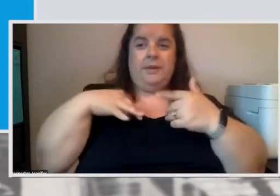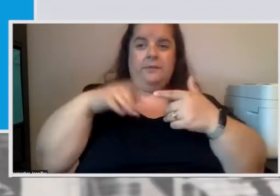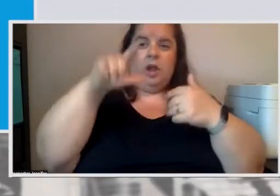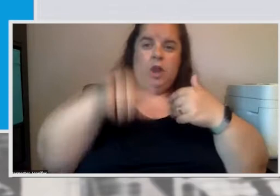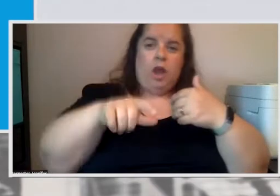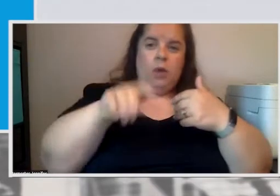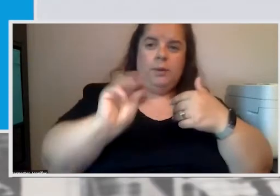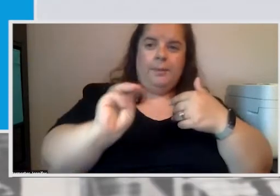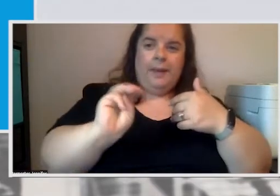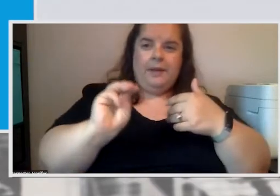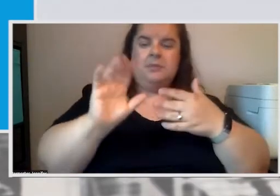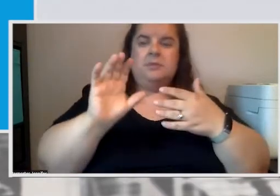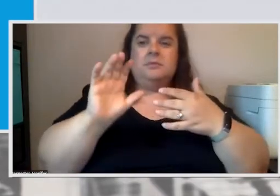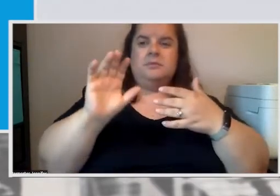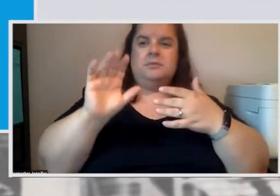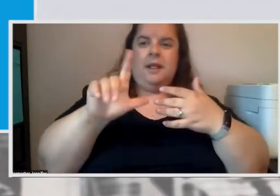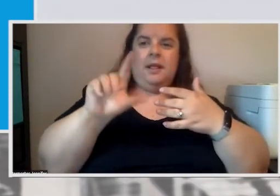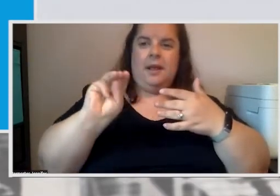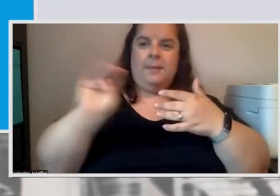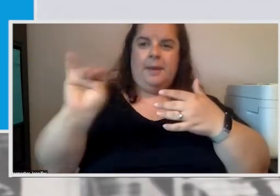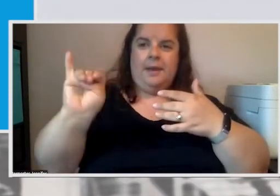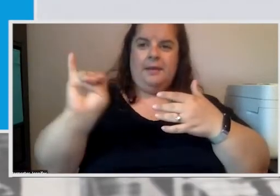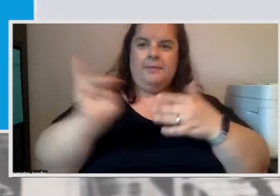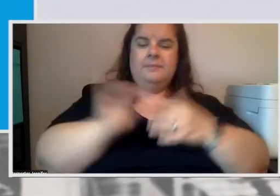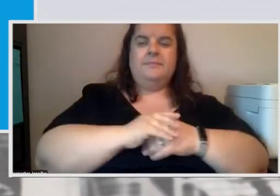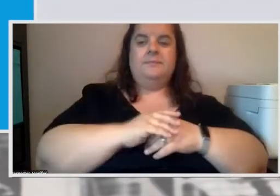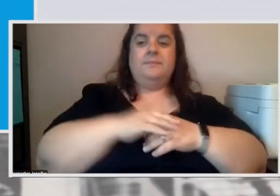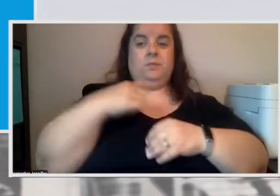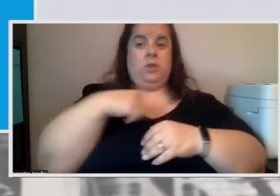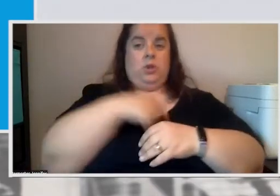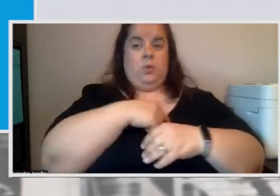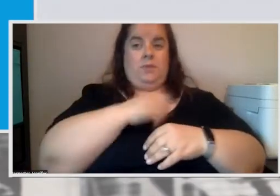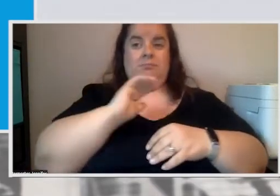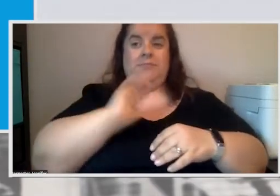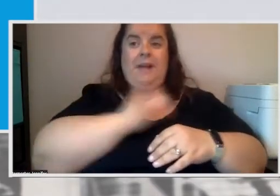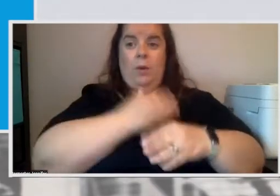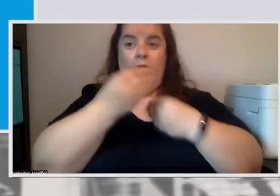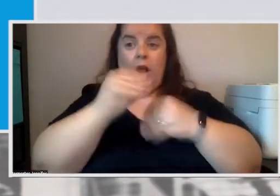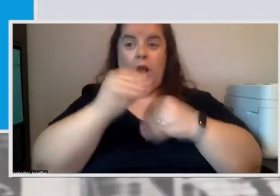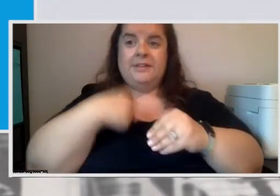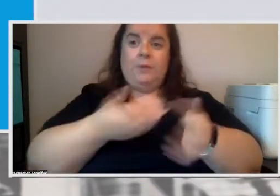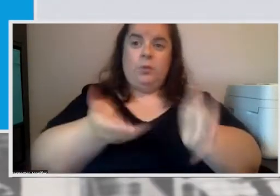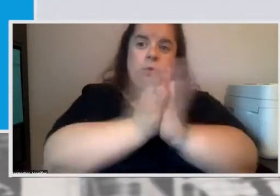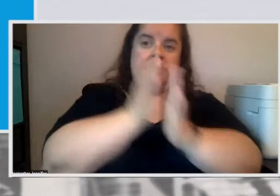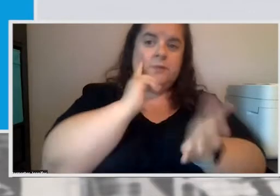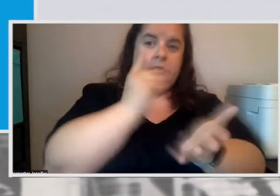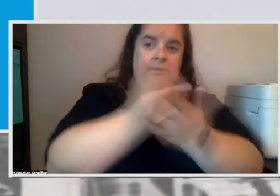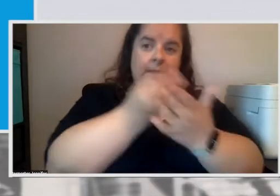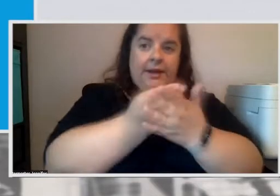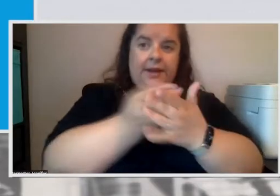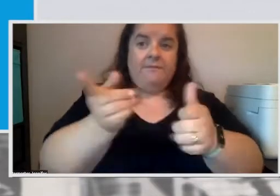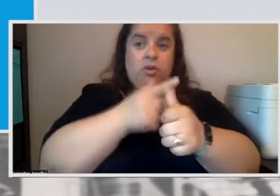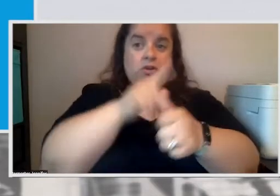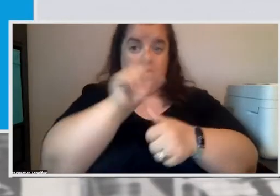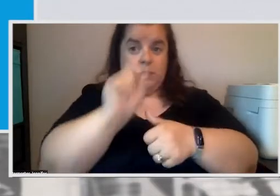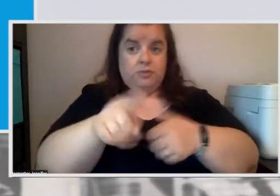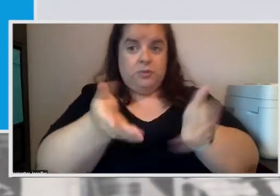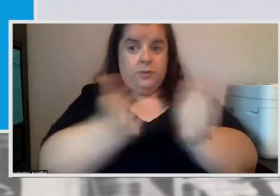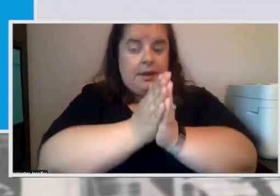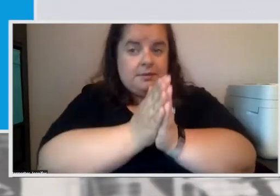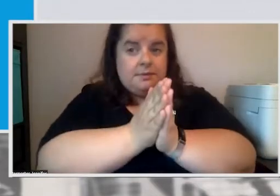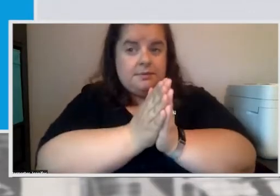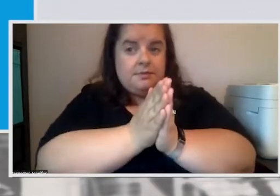income persons. So we in this office, when we get a request for funding, the first question we ask ourselves is,